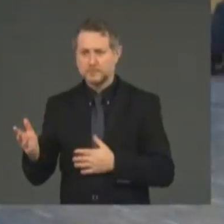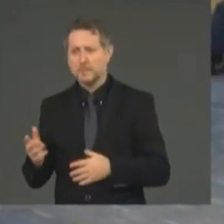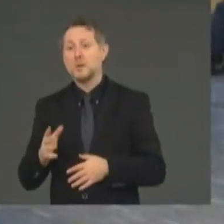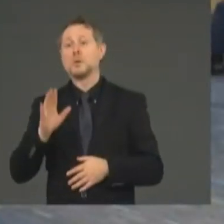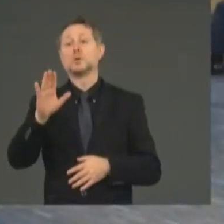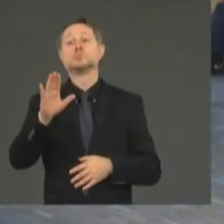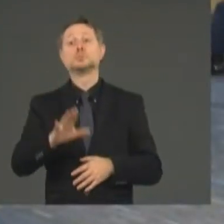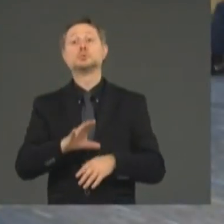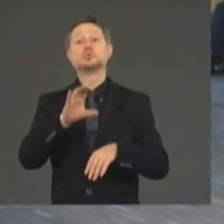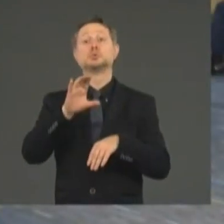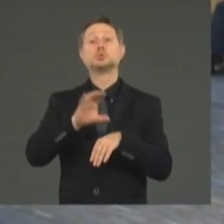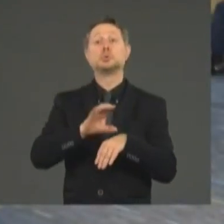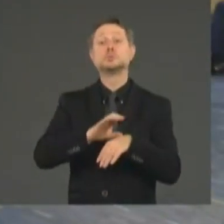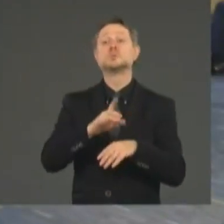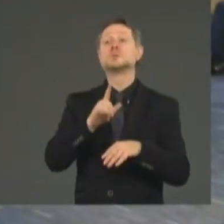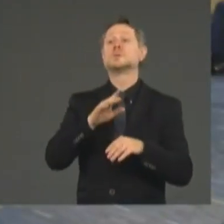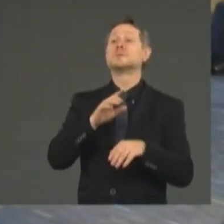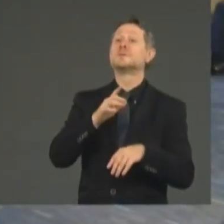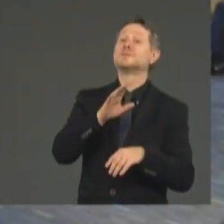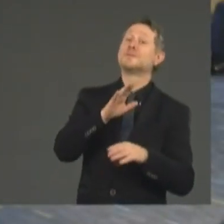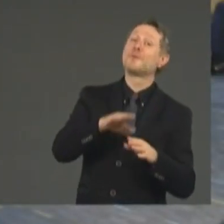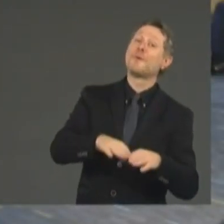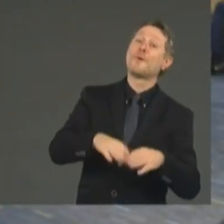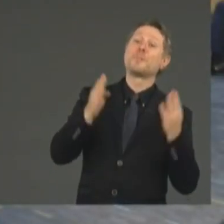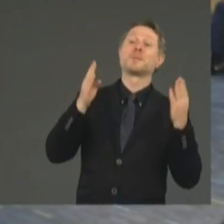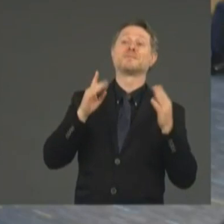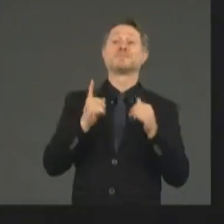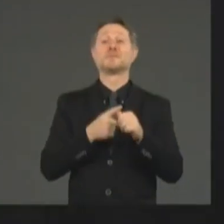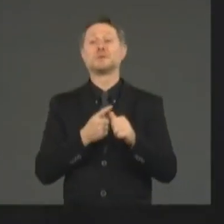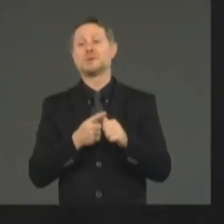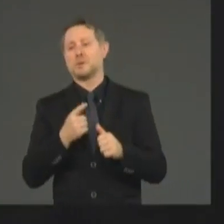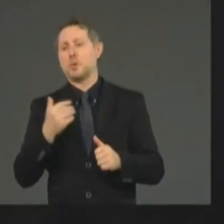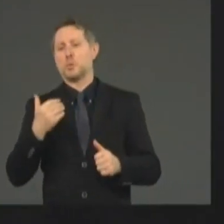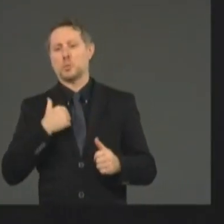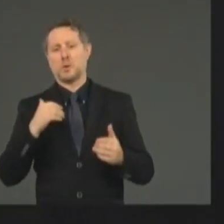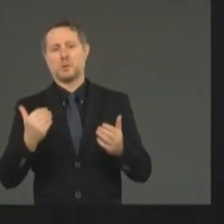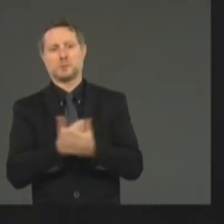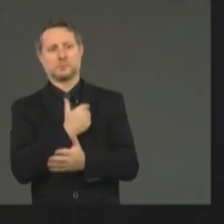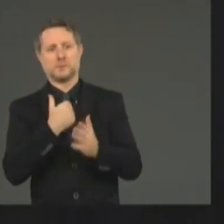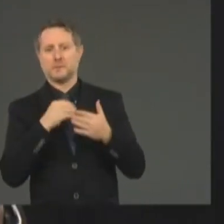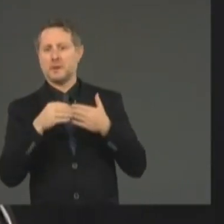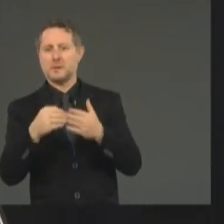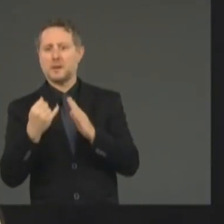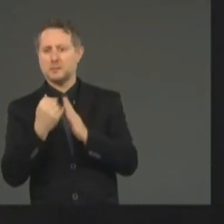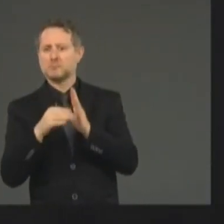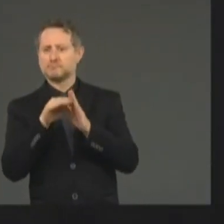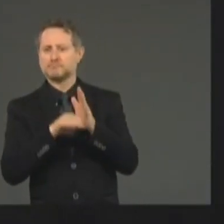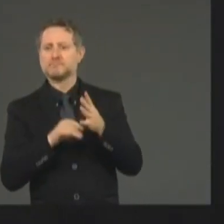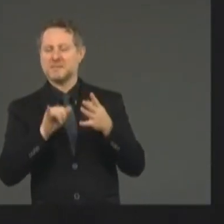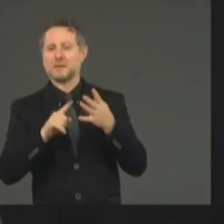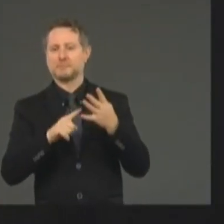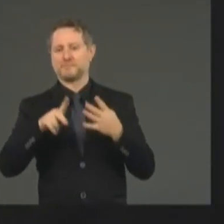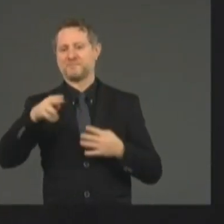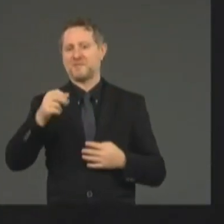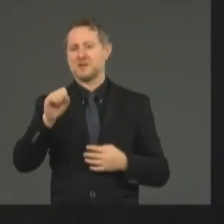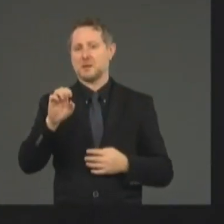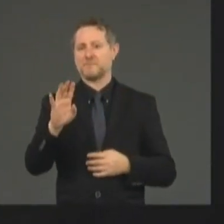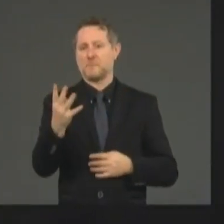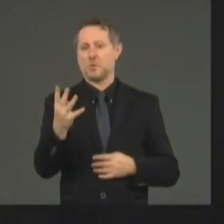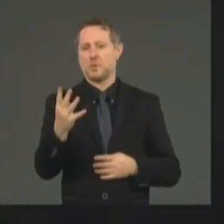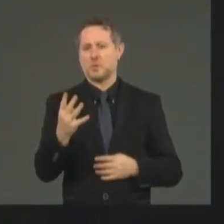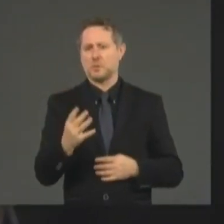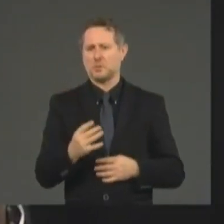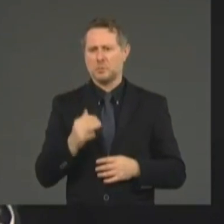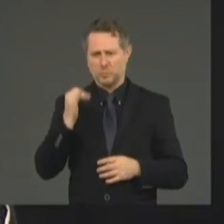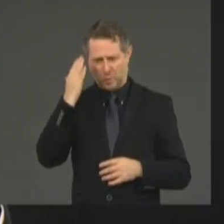to open them up regularly with new guidelines, would fall in the last stage, because as the governor said, that's a mass